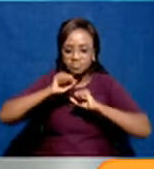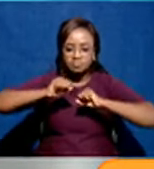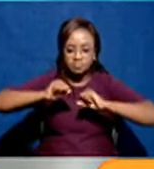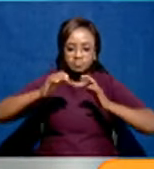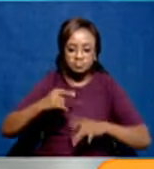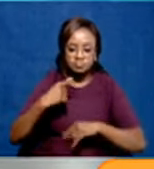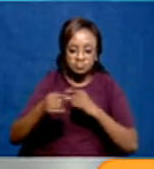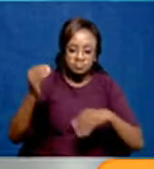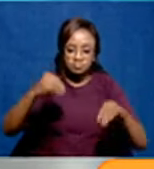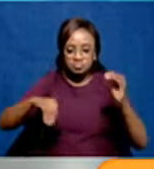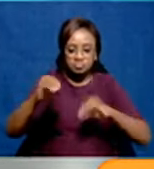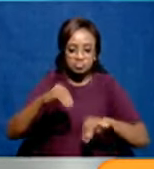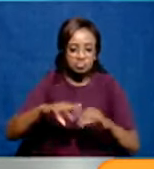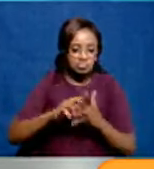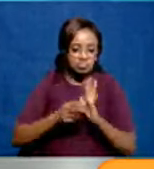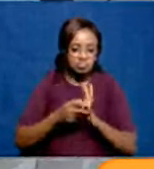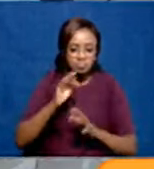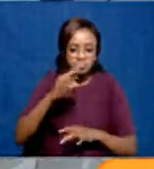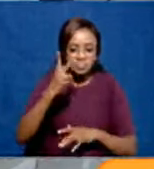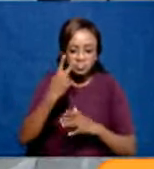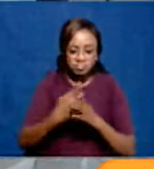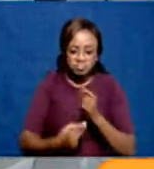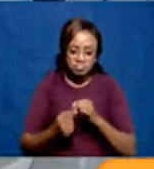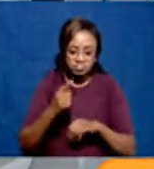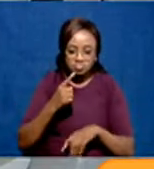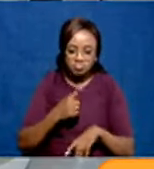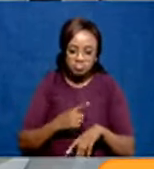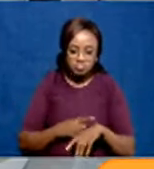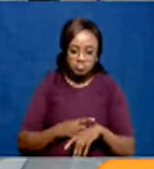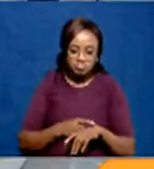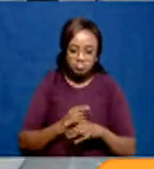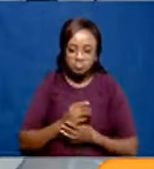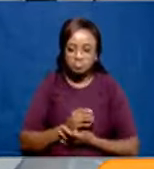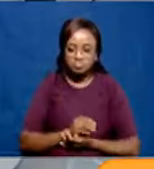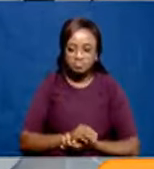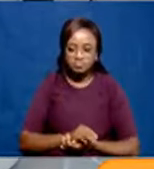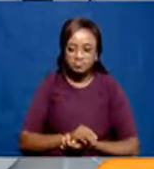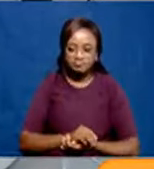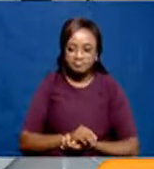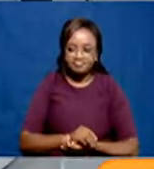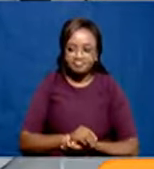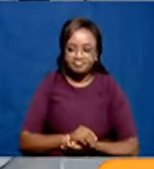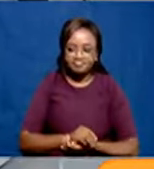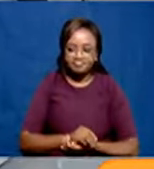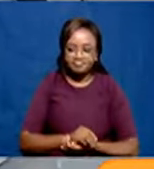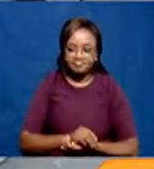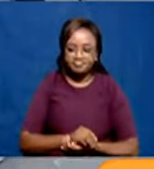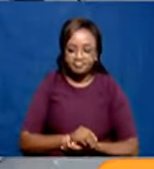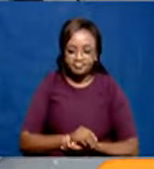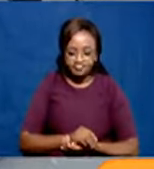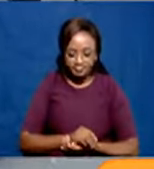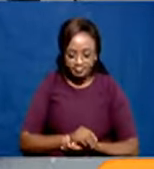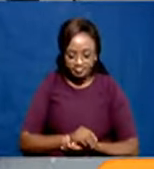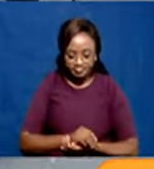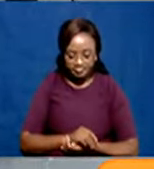Is that a double cover? Now your closing remarks. Okay, thank you very much. I'd like to first of all